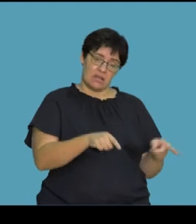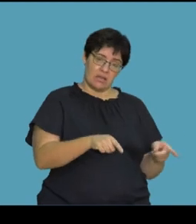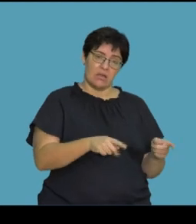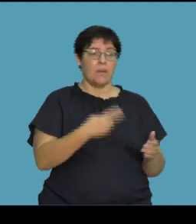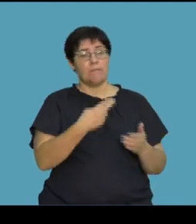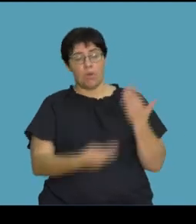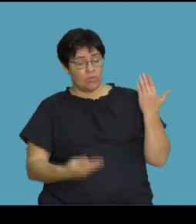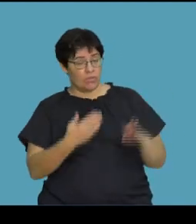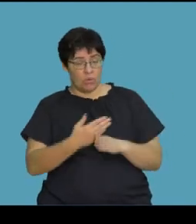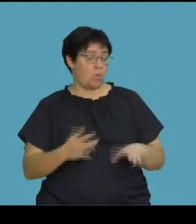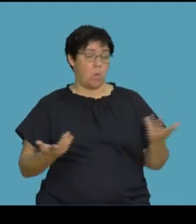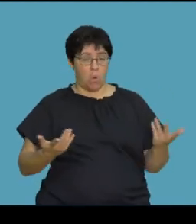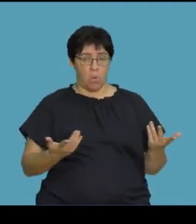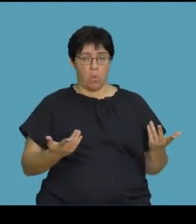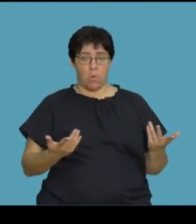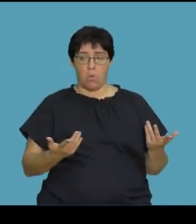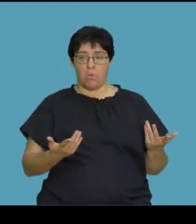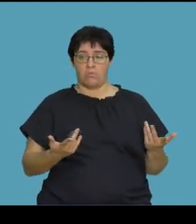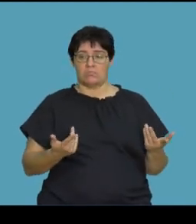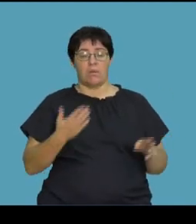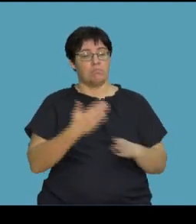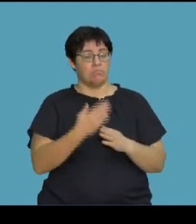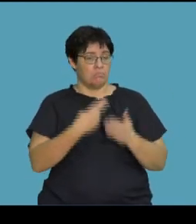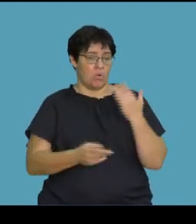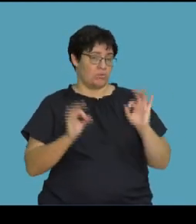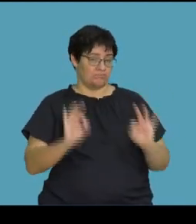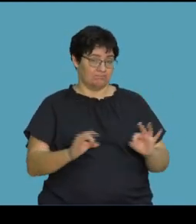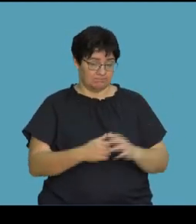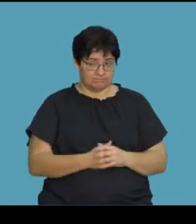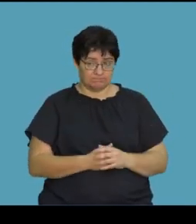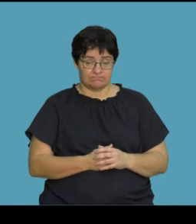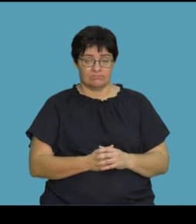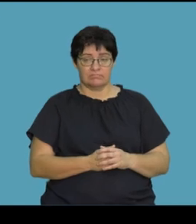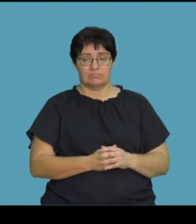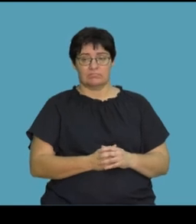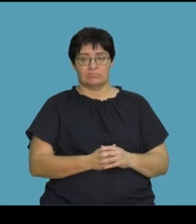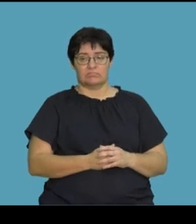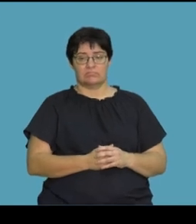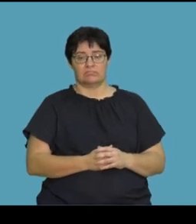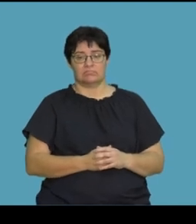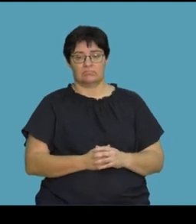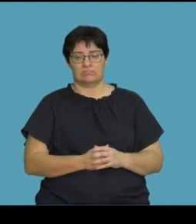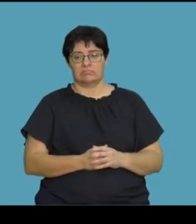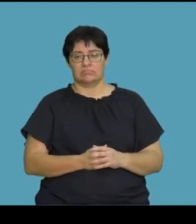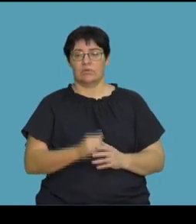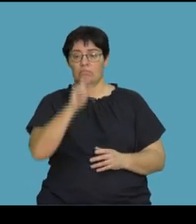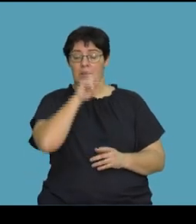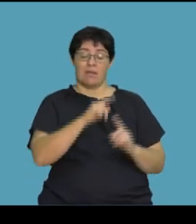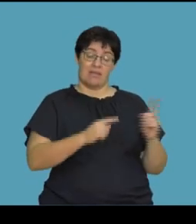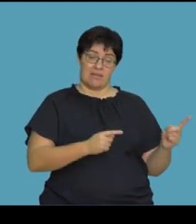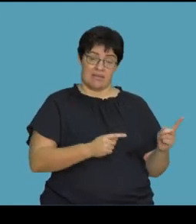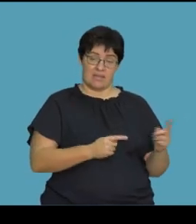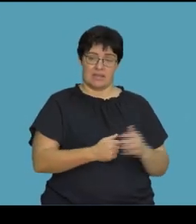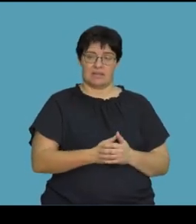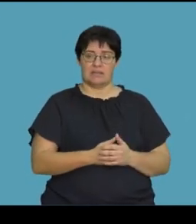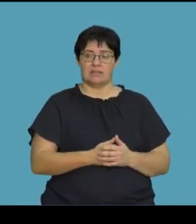work, both do not work, or both just work. So remember, on the left-hand side, guys, if